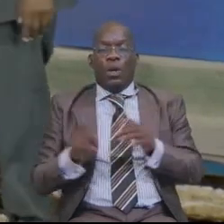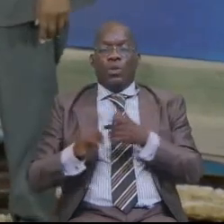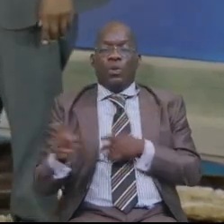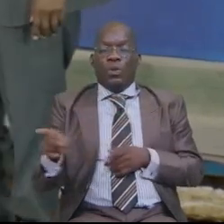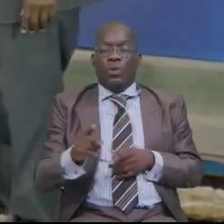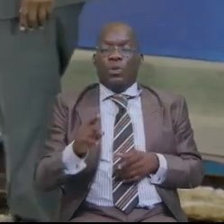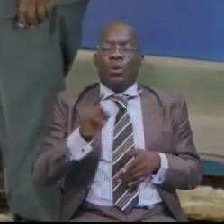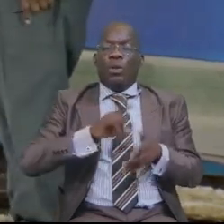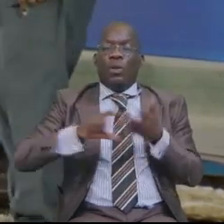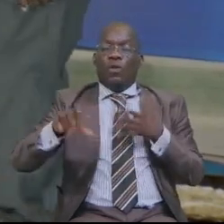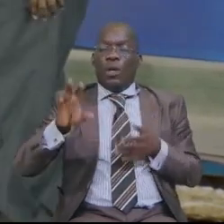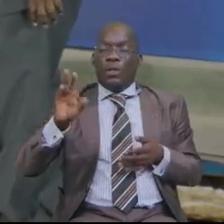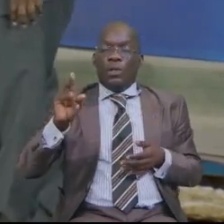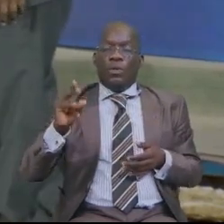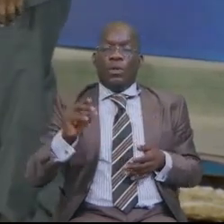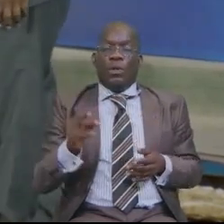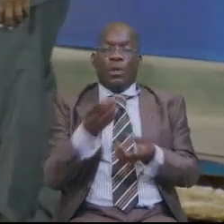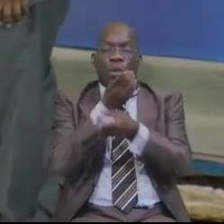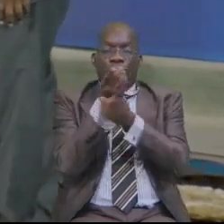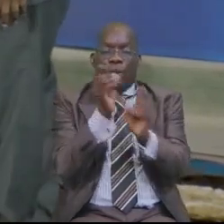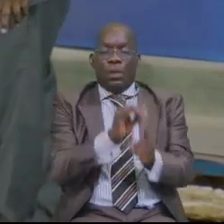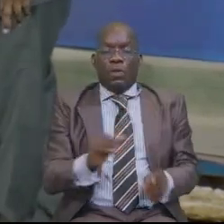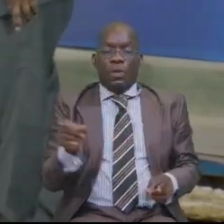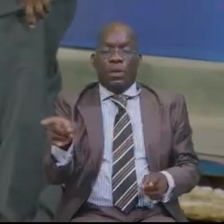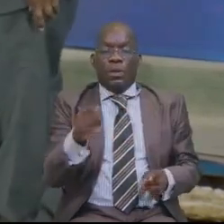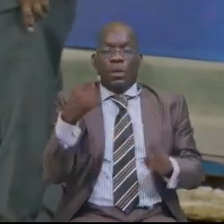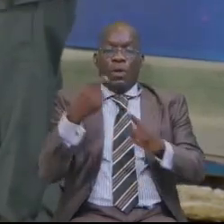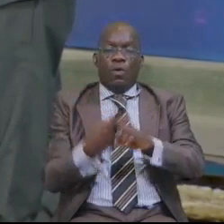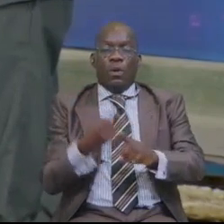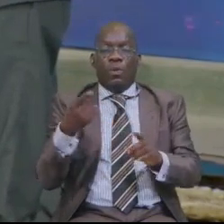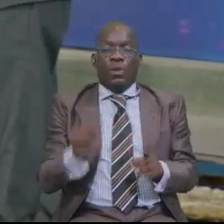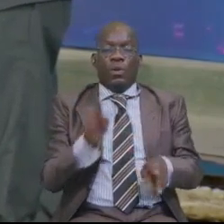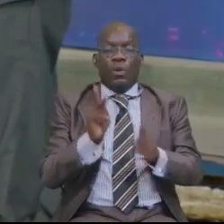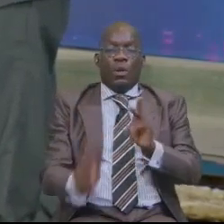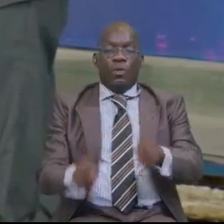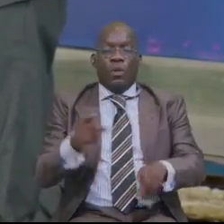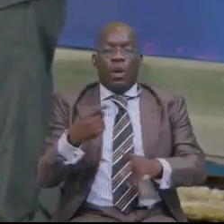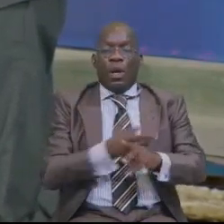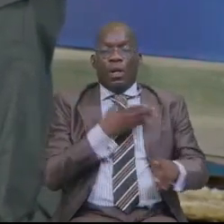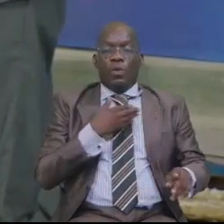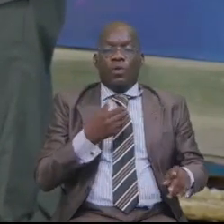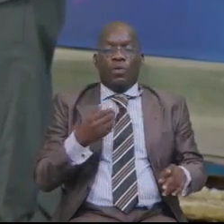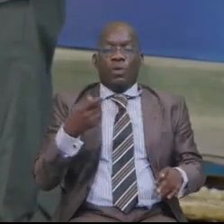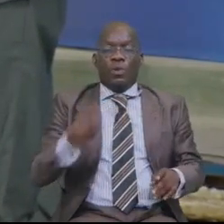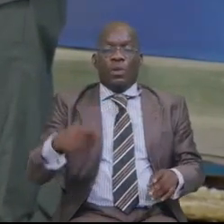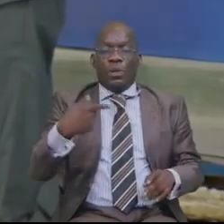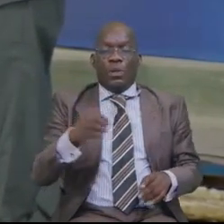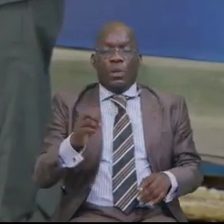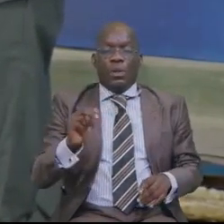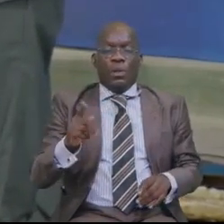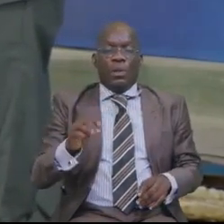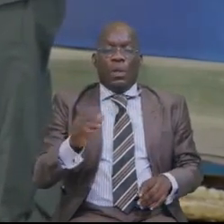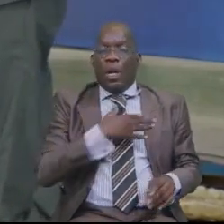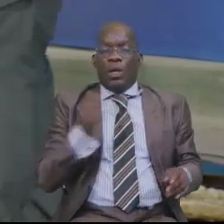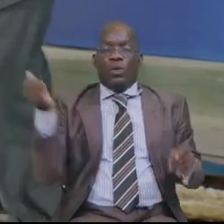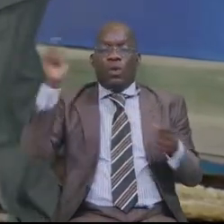says, delivering thee from the people and from the Gentiles unto whom now I